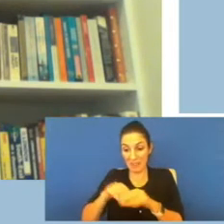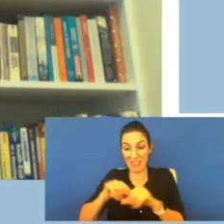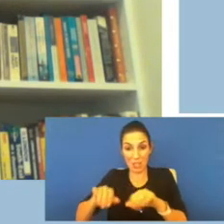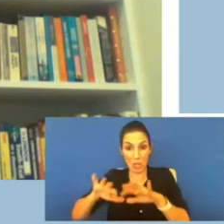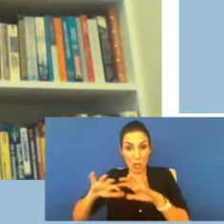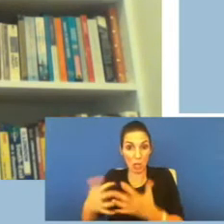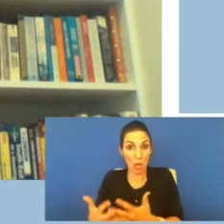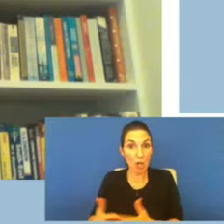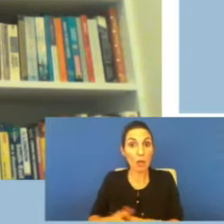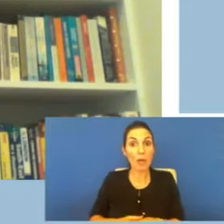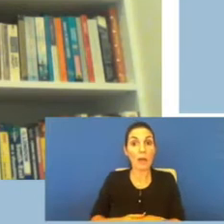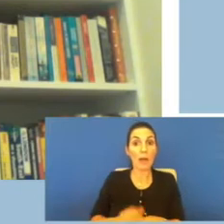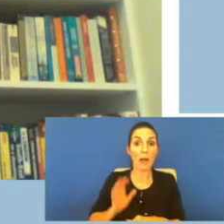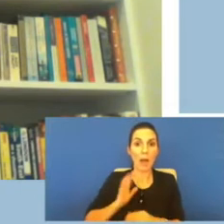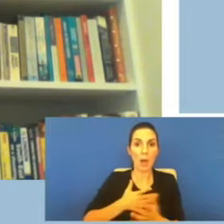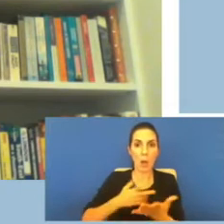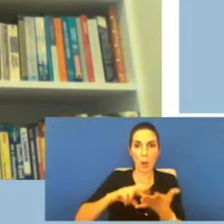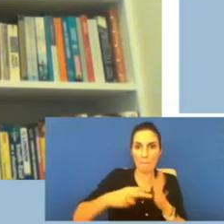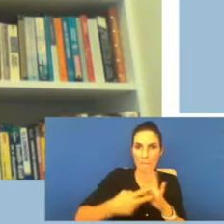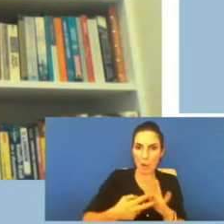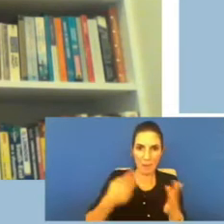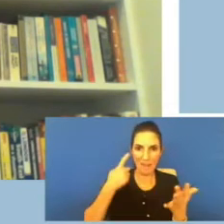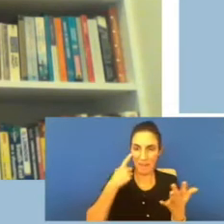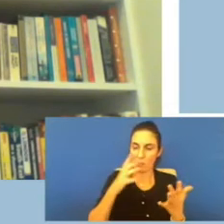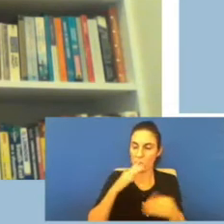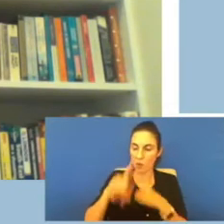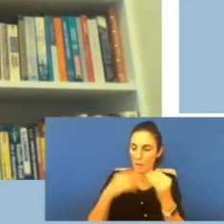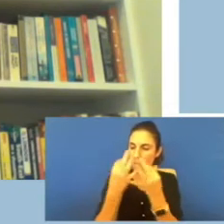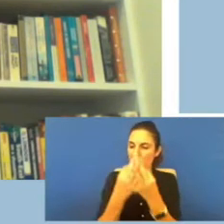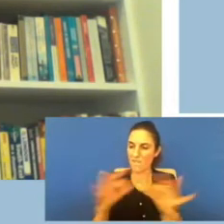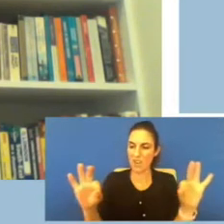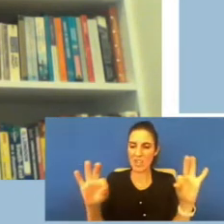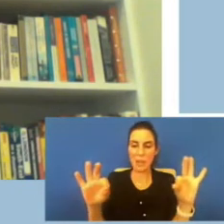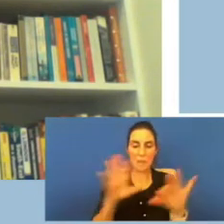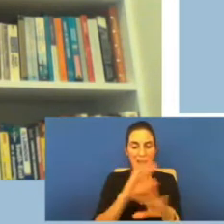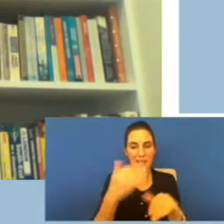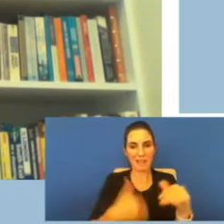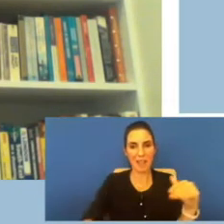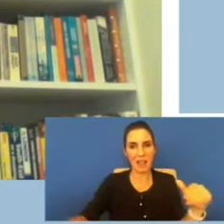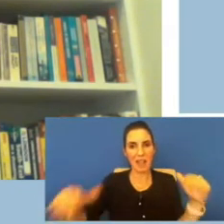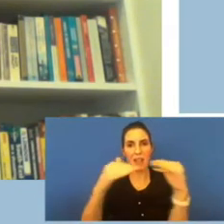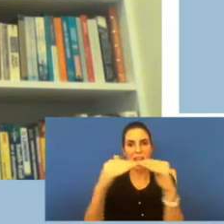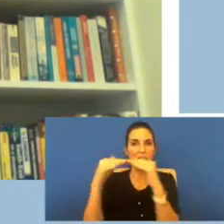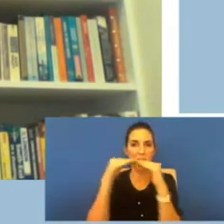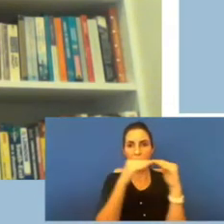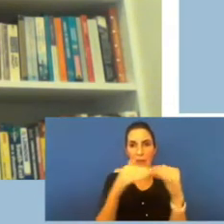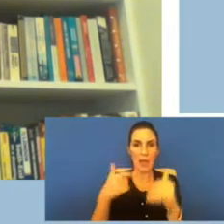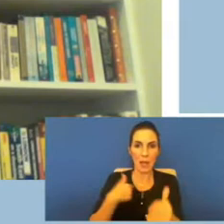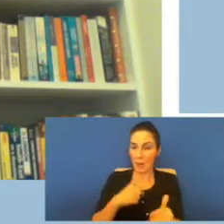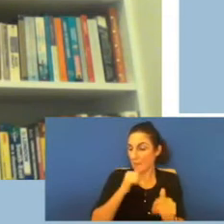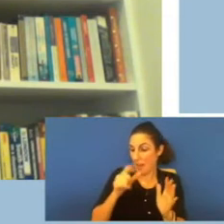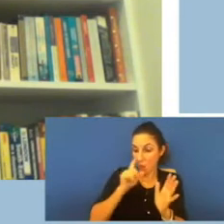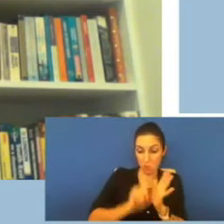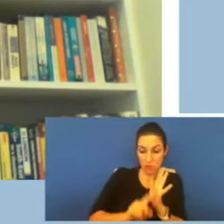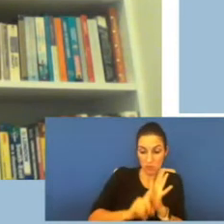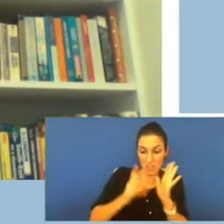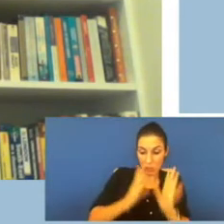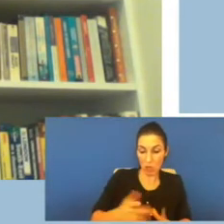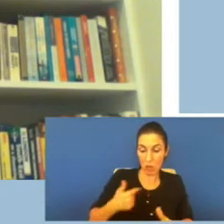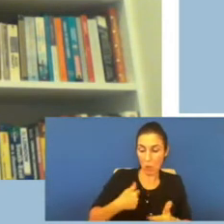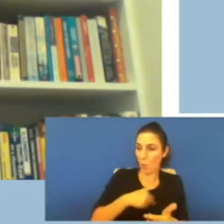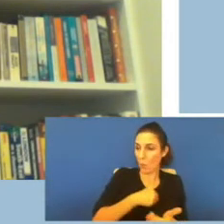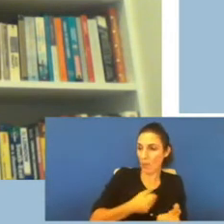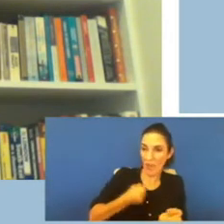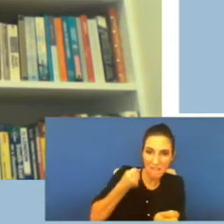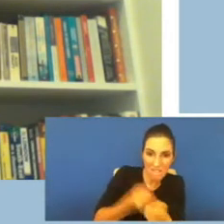our purpose is really about freedom and equity. Unlike the others in this group, I'm not a researcher, so we are a funder of community-rooted